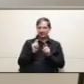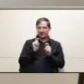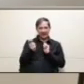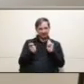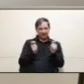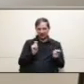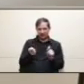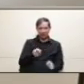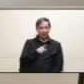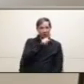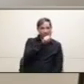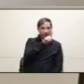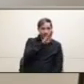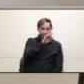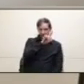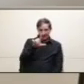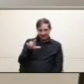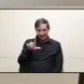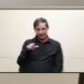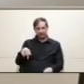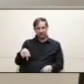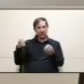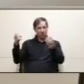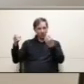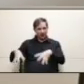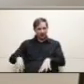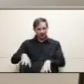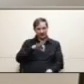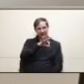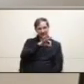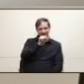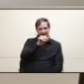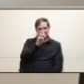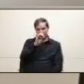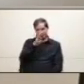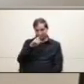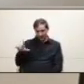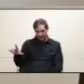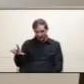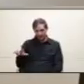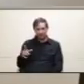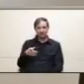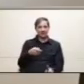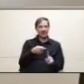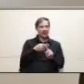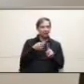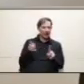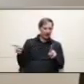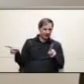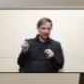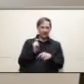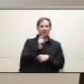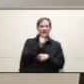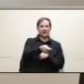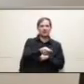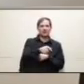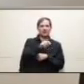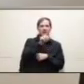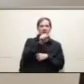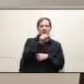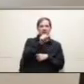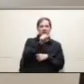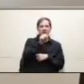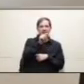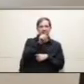billion, fruitless and wasteful expenditure 36 million, irregular expenditure 2.16 billion.